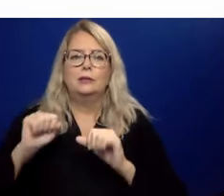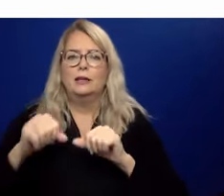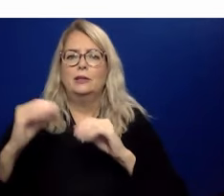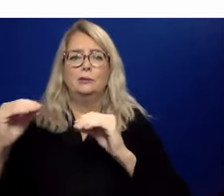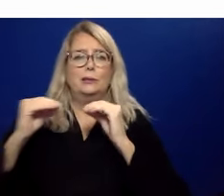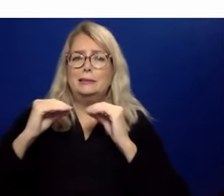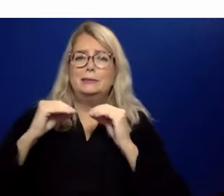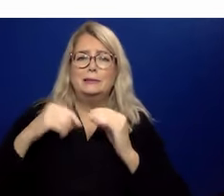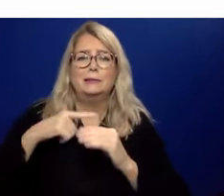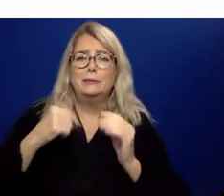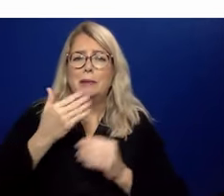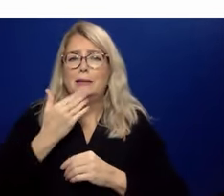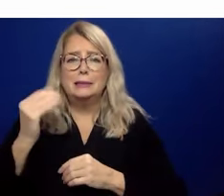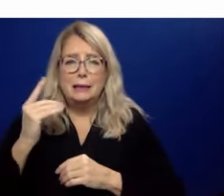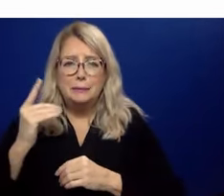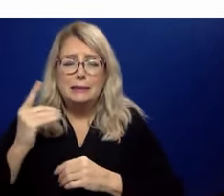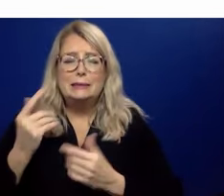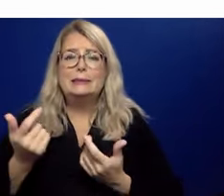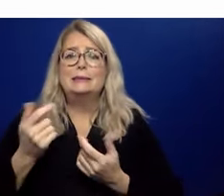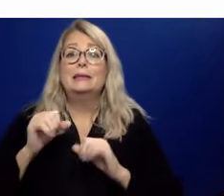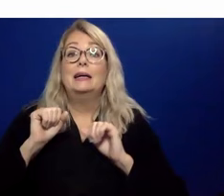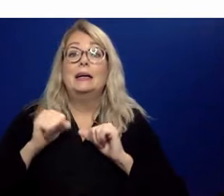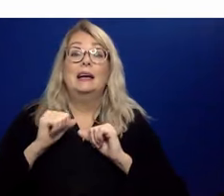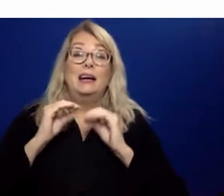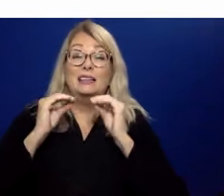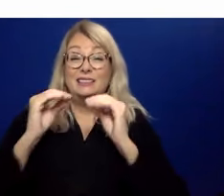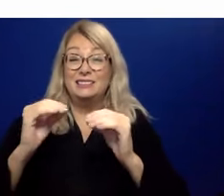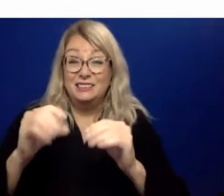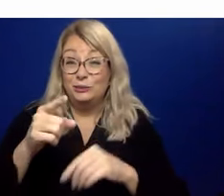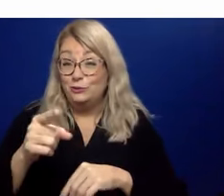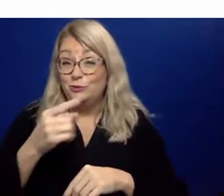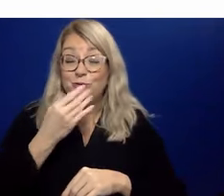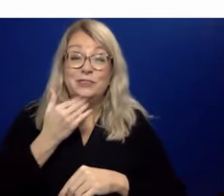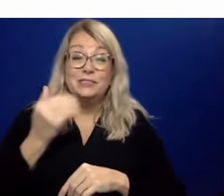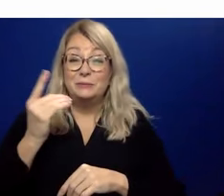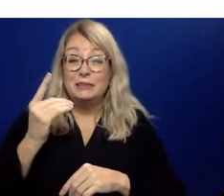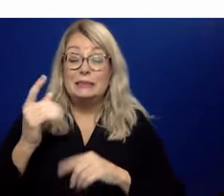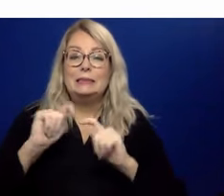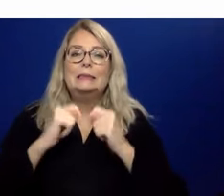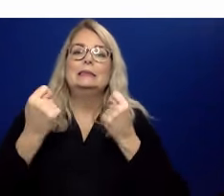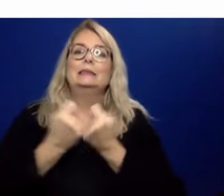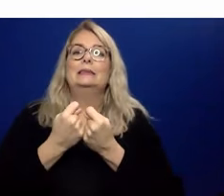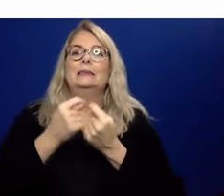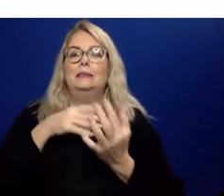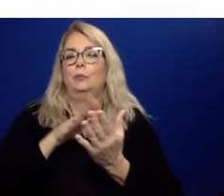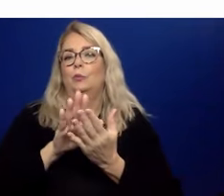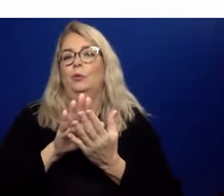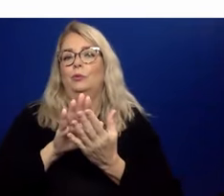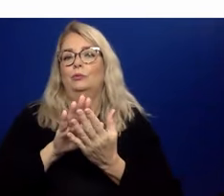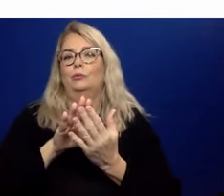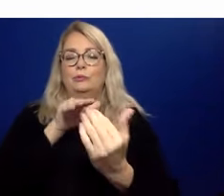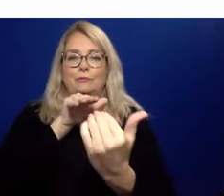as I can teach about diabetes to you. And it becomes like a team approach, a level playing field, right?